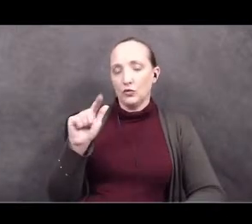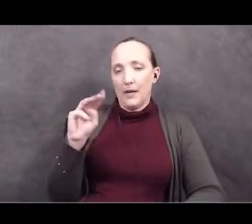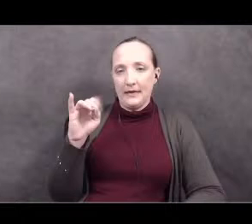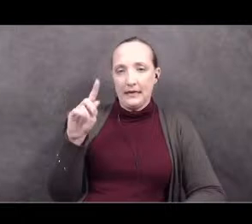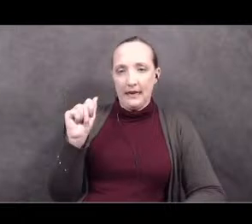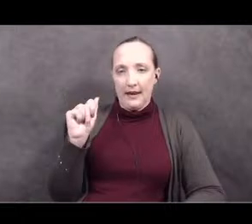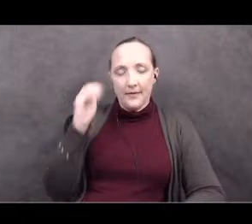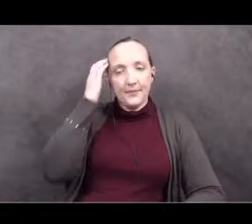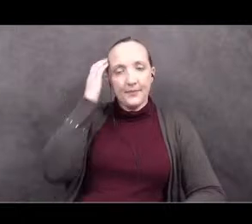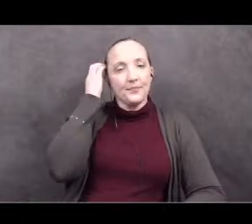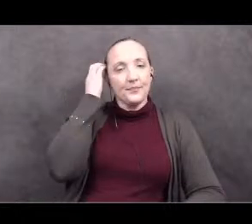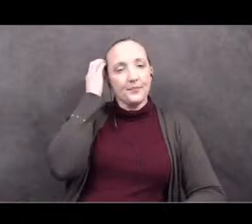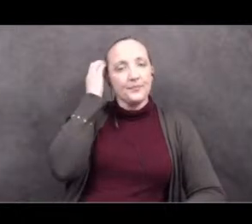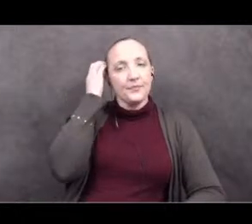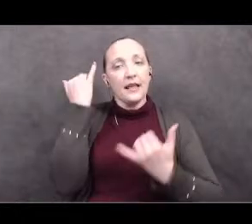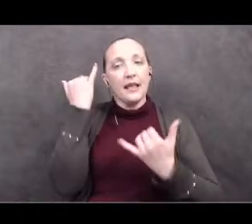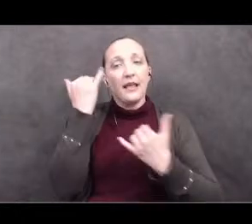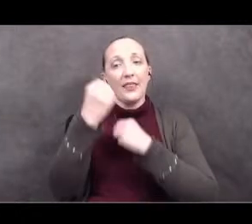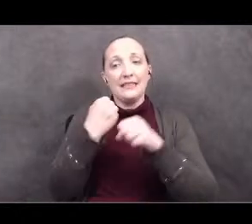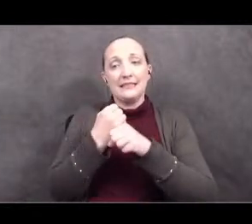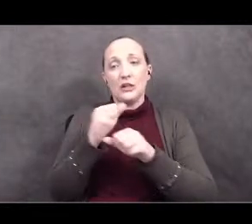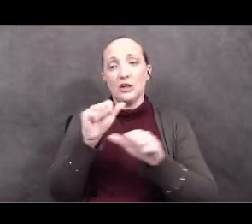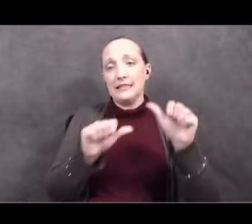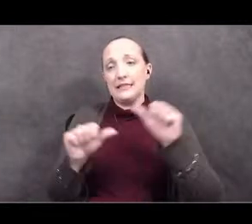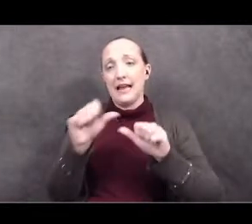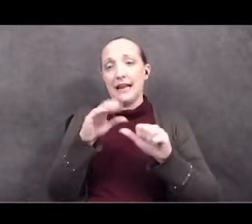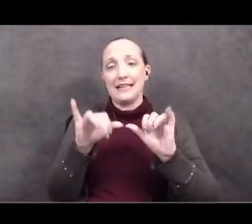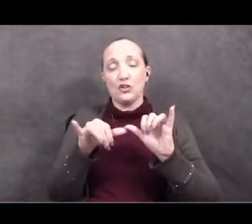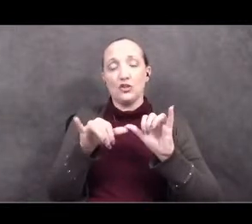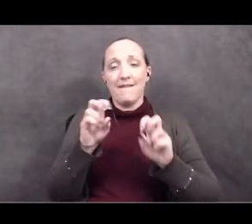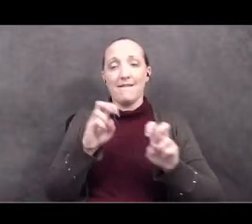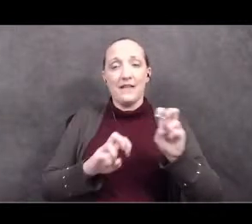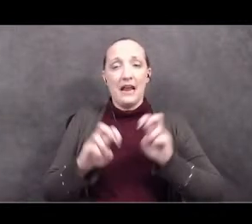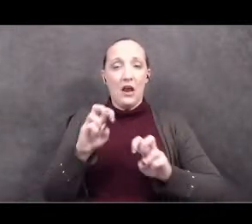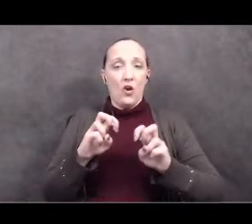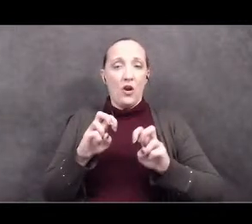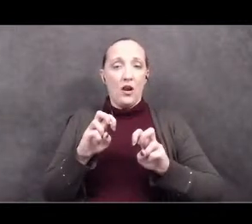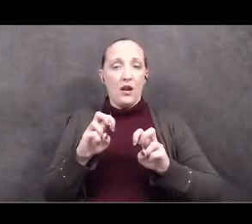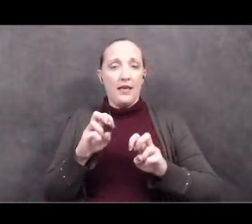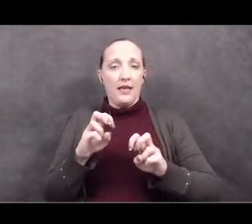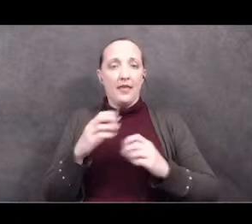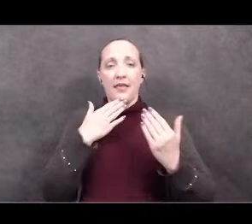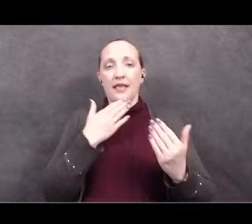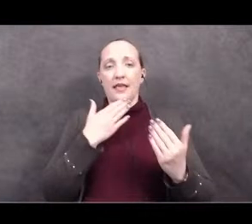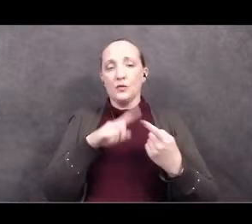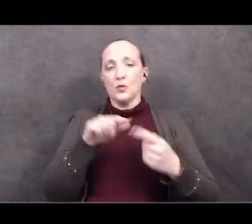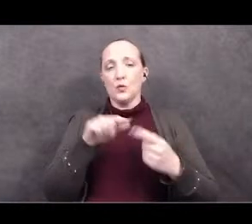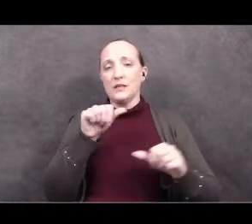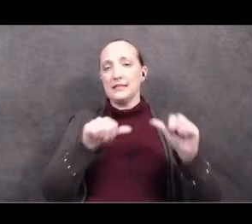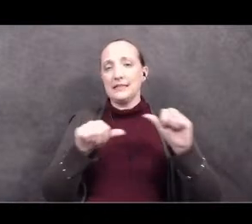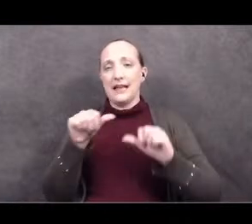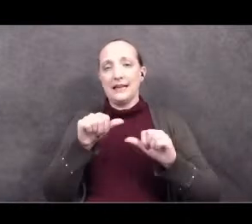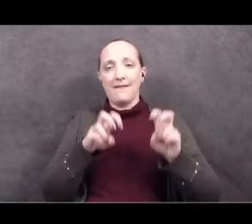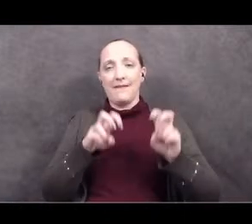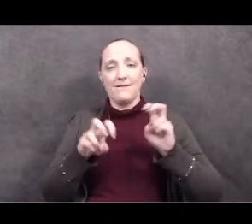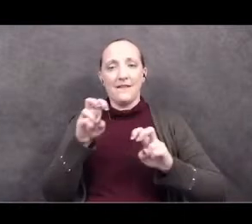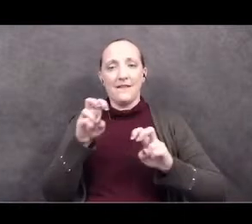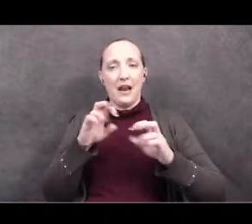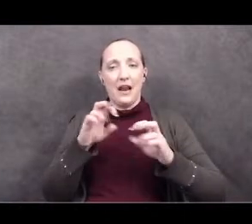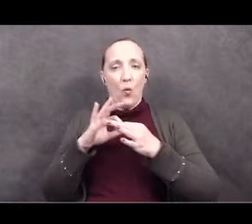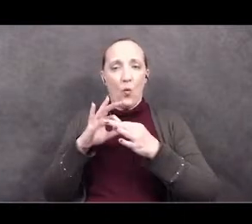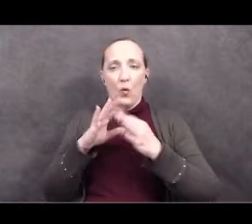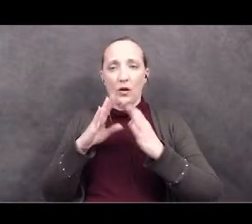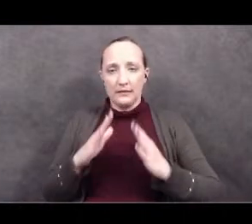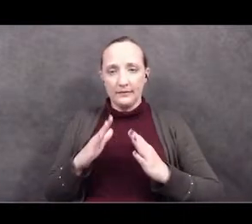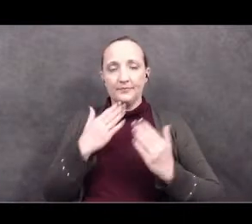uh this year's science and engineering Fair has been made possible by the uh s uh science fair coordinators uh so we want to thank